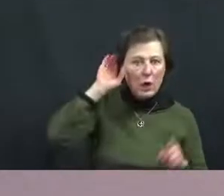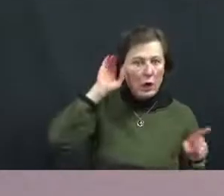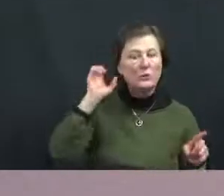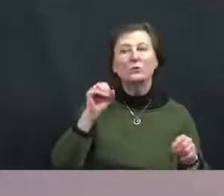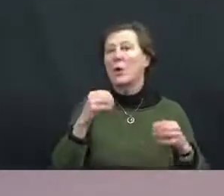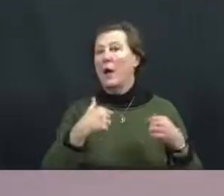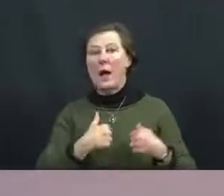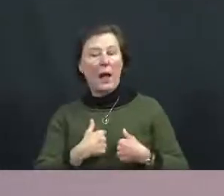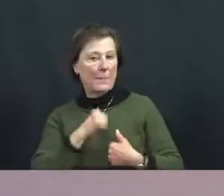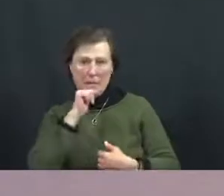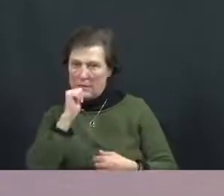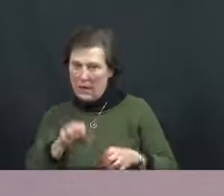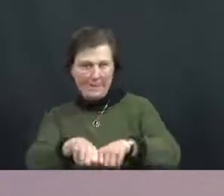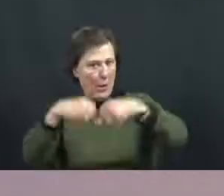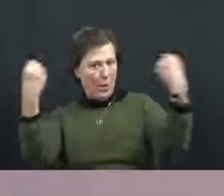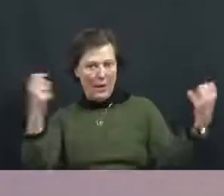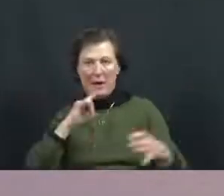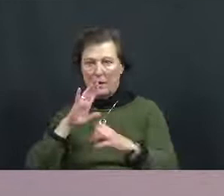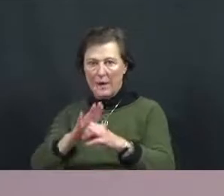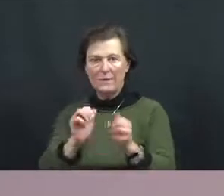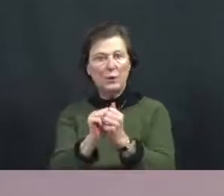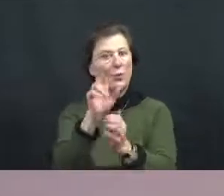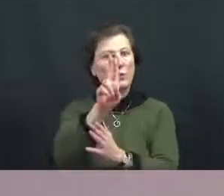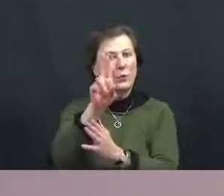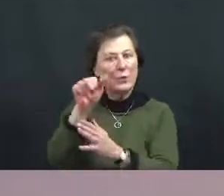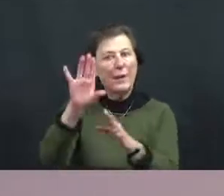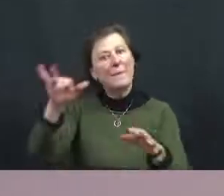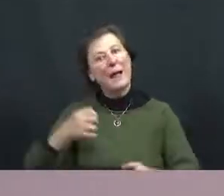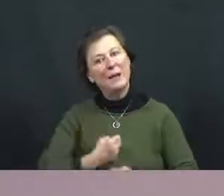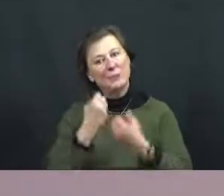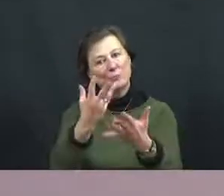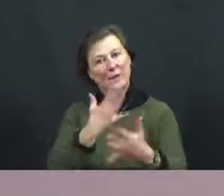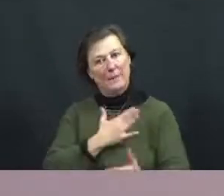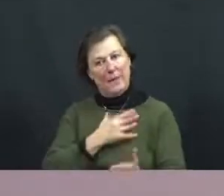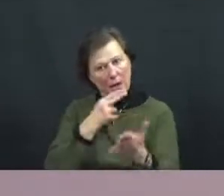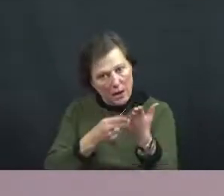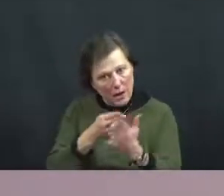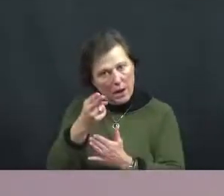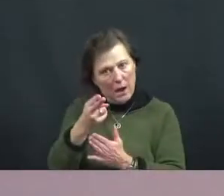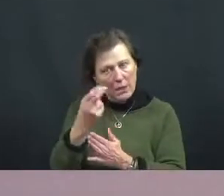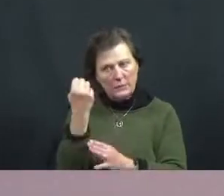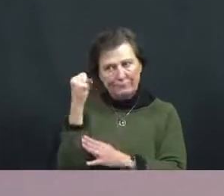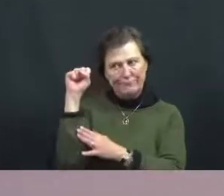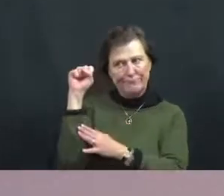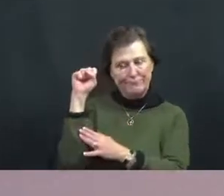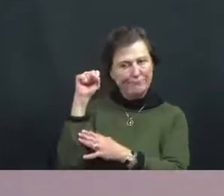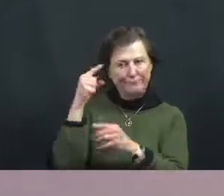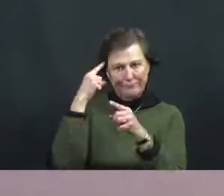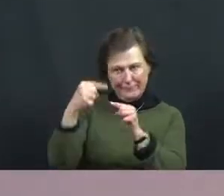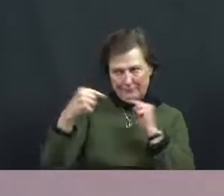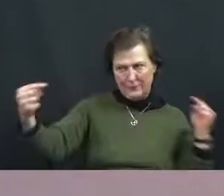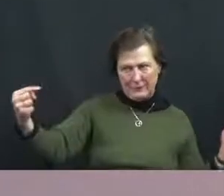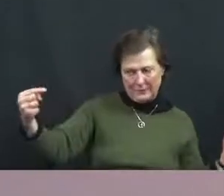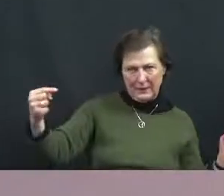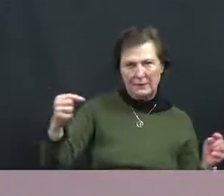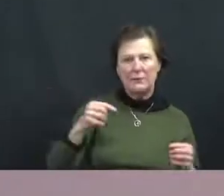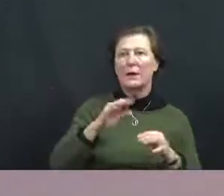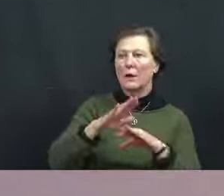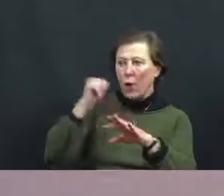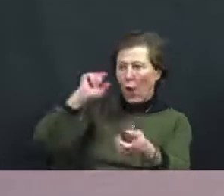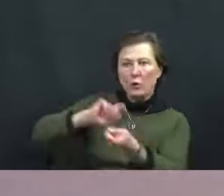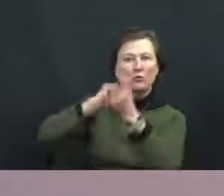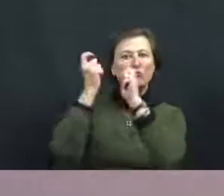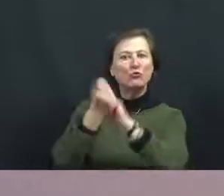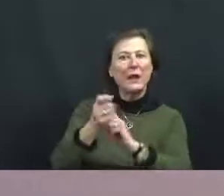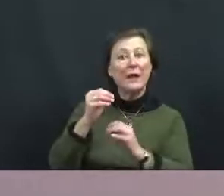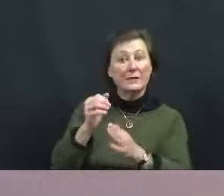covenant with the UUA by expressing my honest dissent and calling for a change in leadership or that